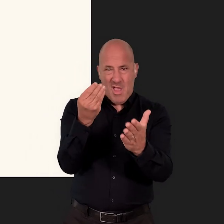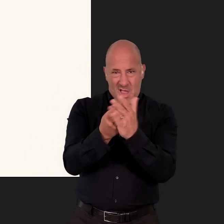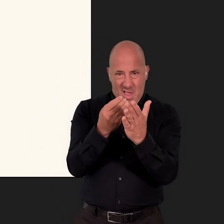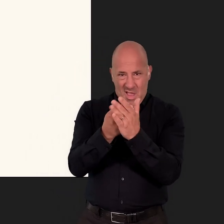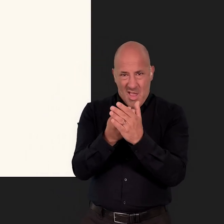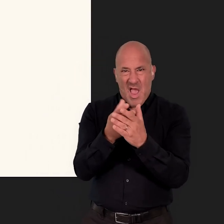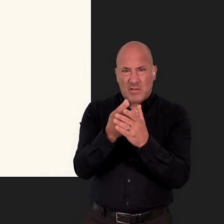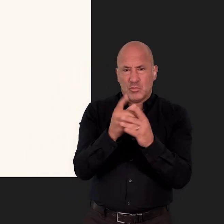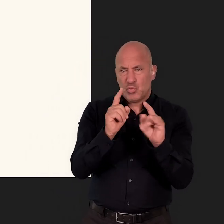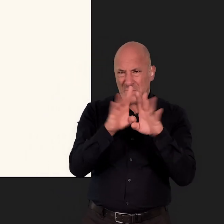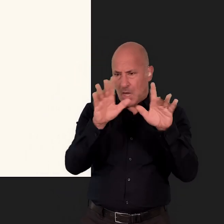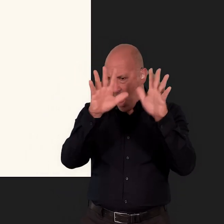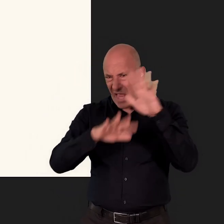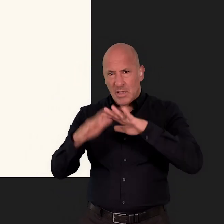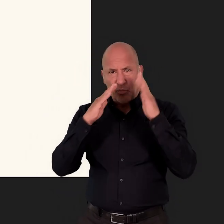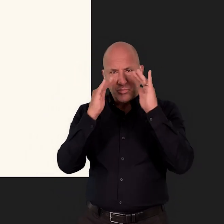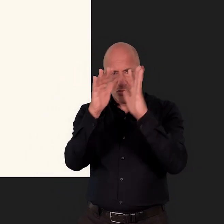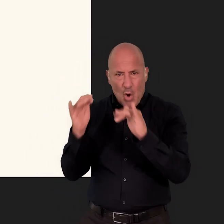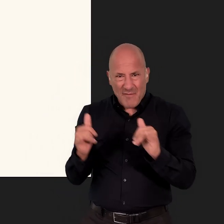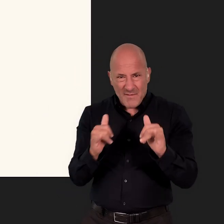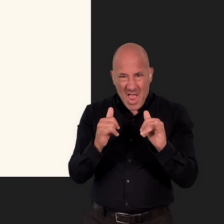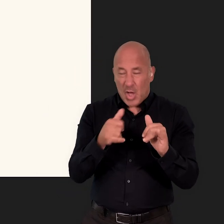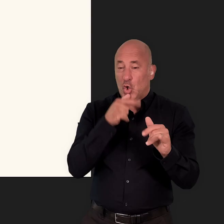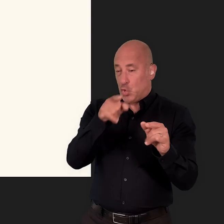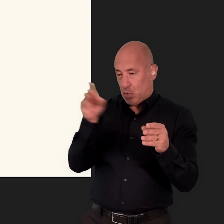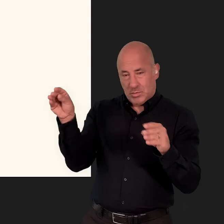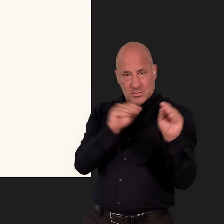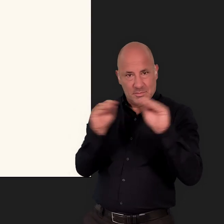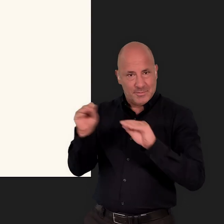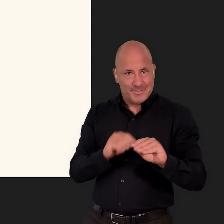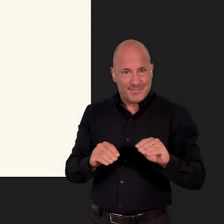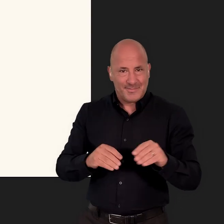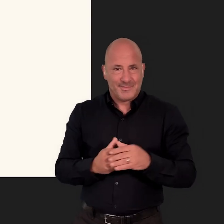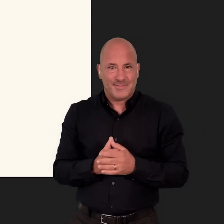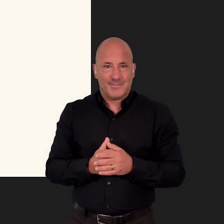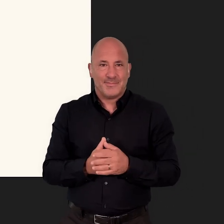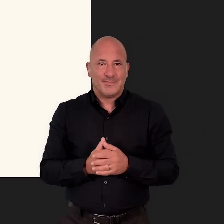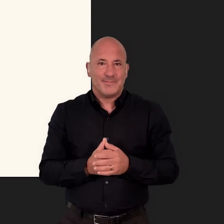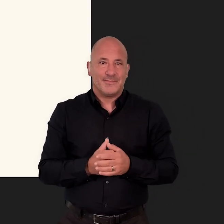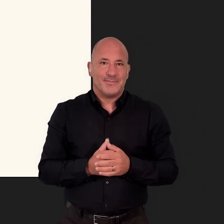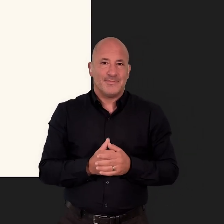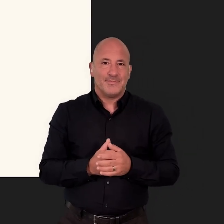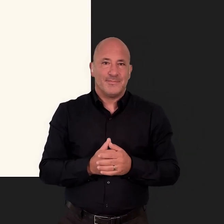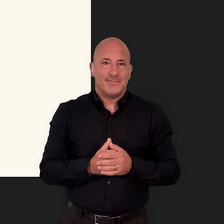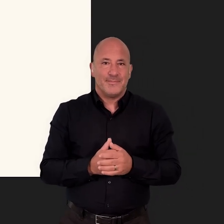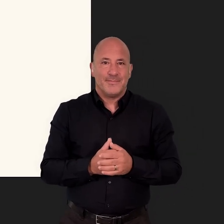also reflect the figures in your costed condition survey and be using them as a basis.